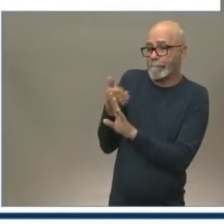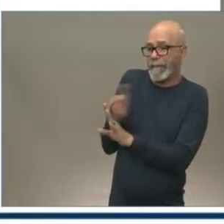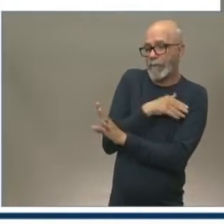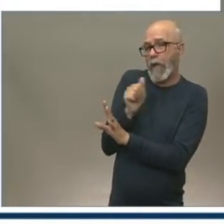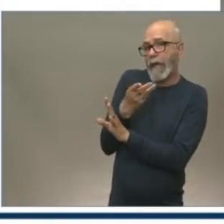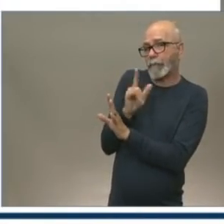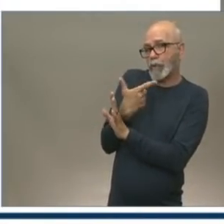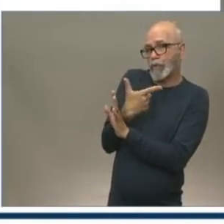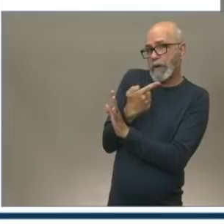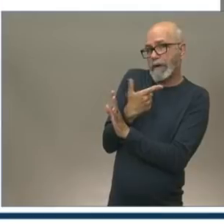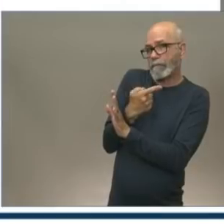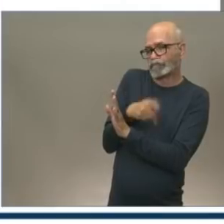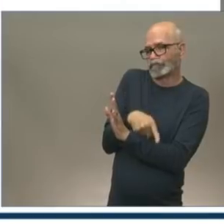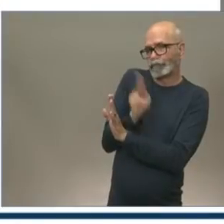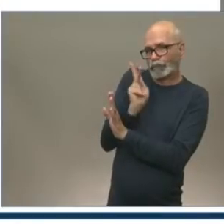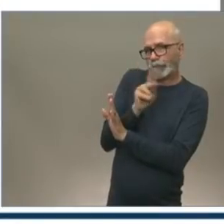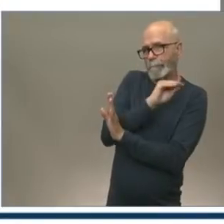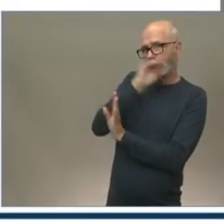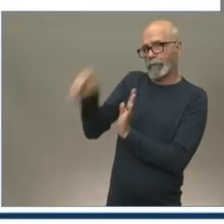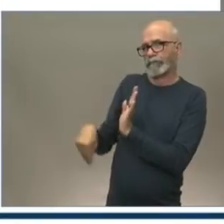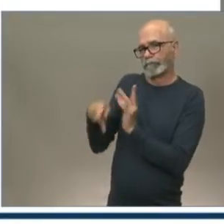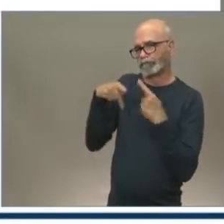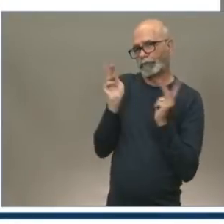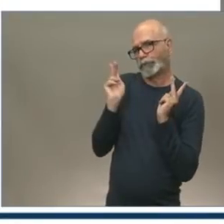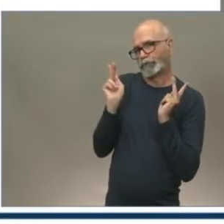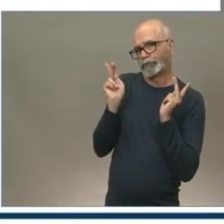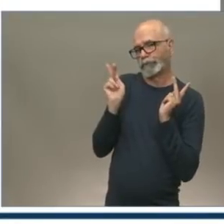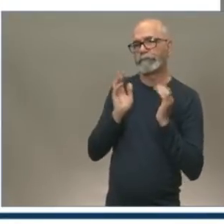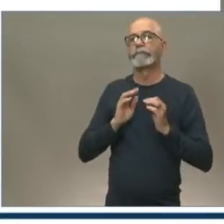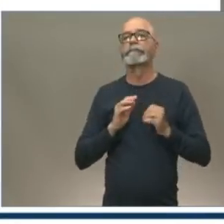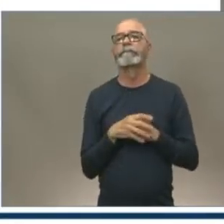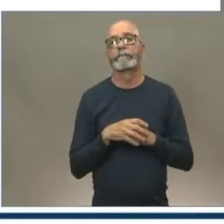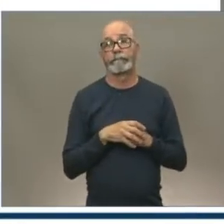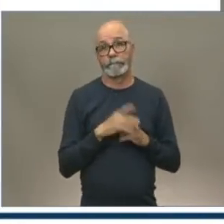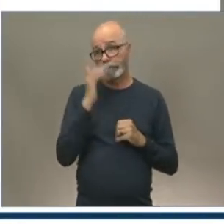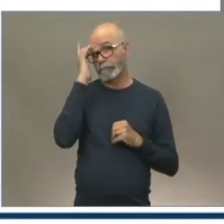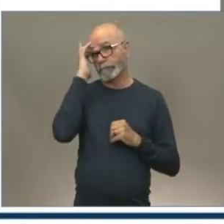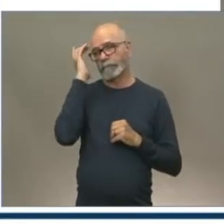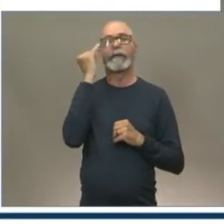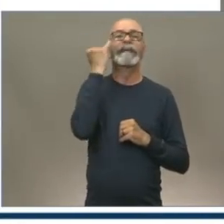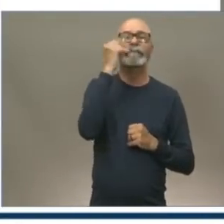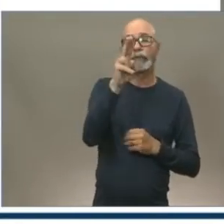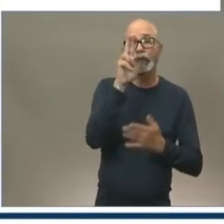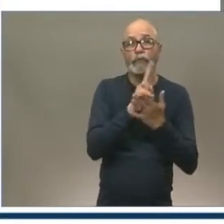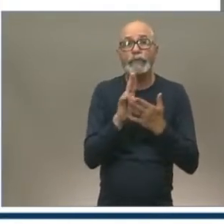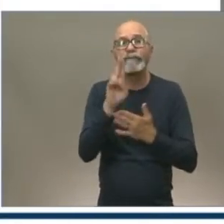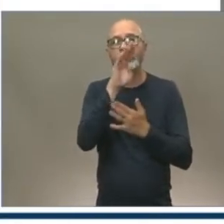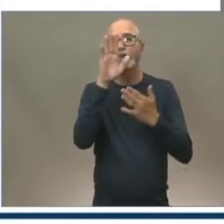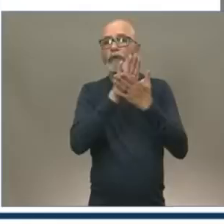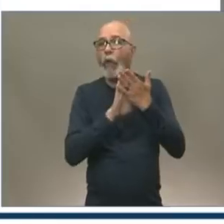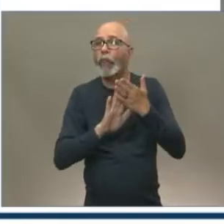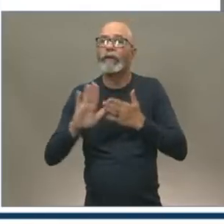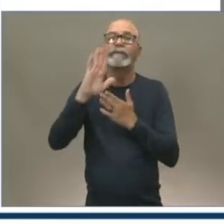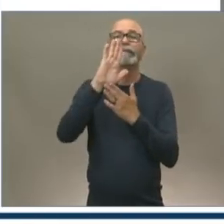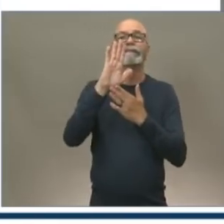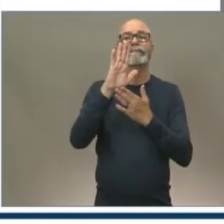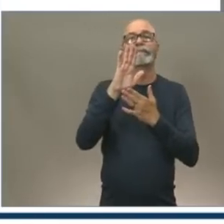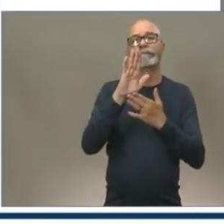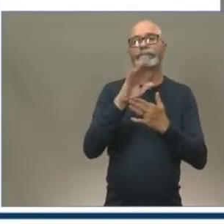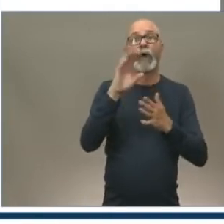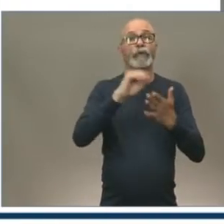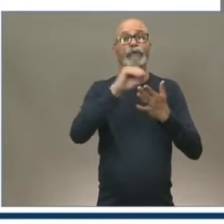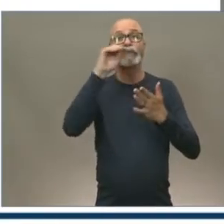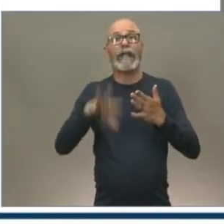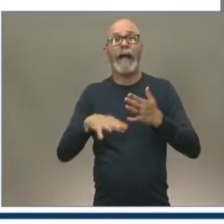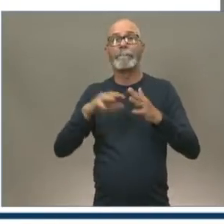21st. If you are traveling for post-secondary education, and this is both the returning students and the